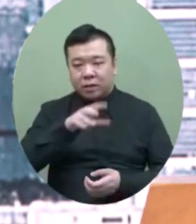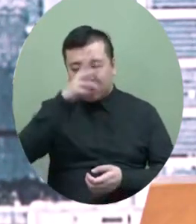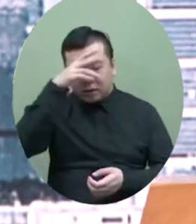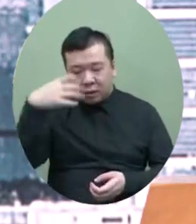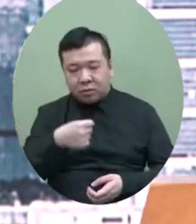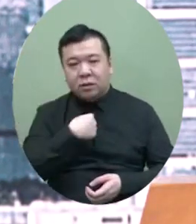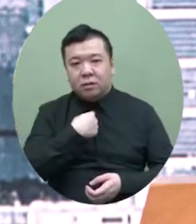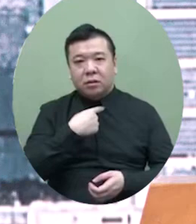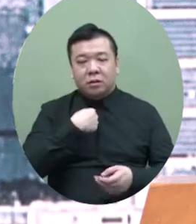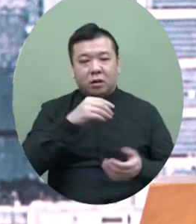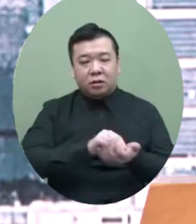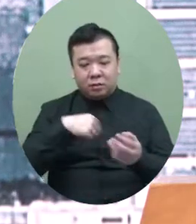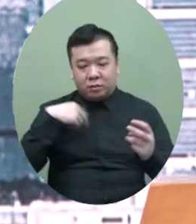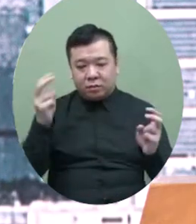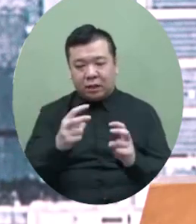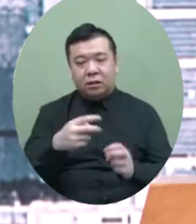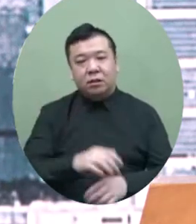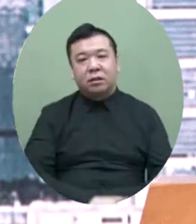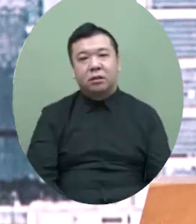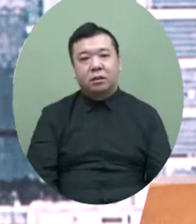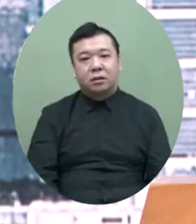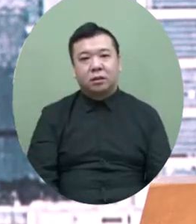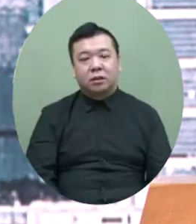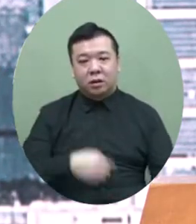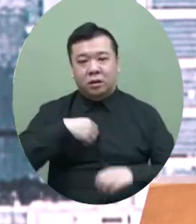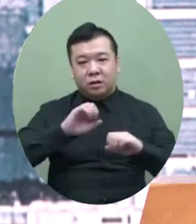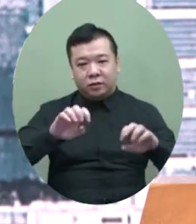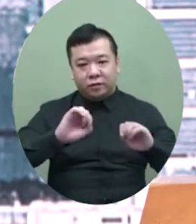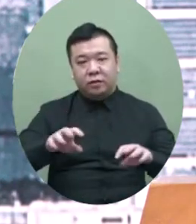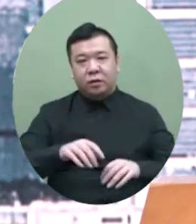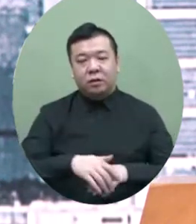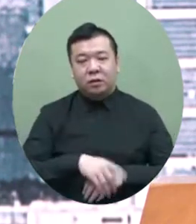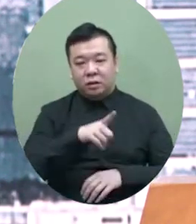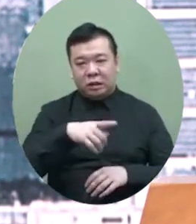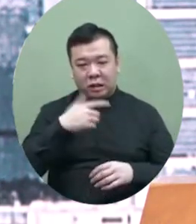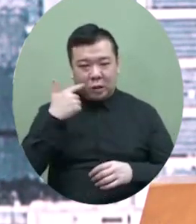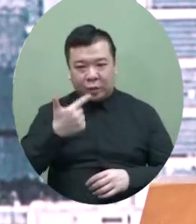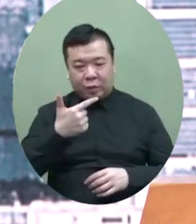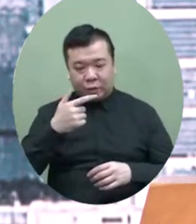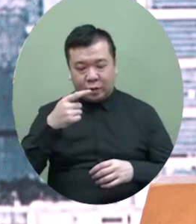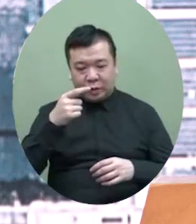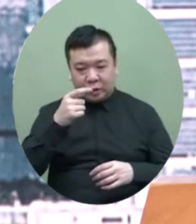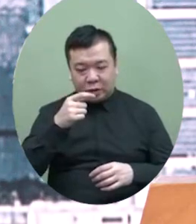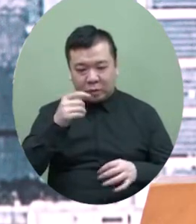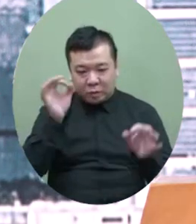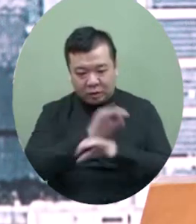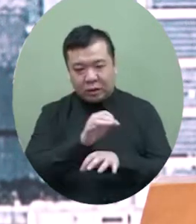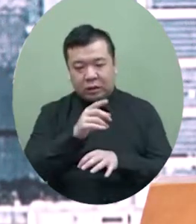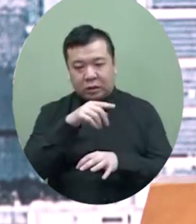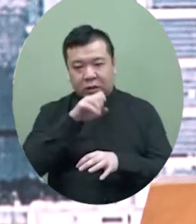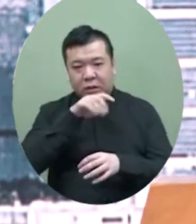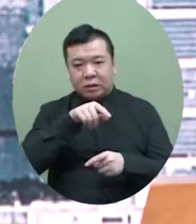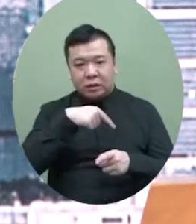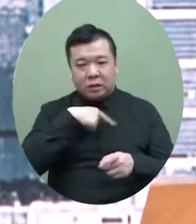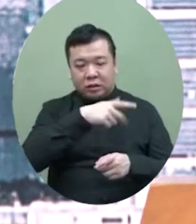reading into that sort of legitimate and proper meetings between the CE and the CJ as